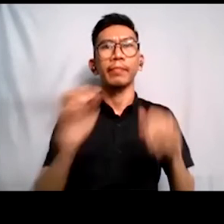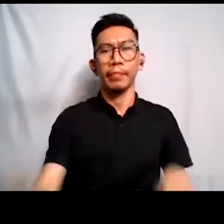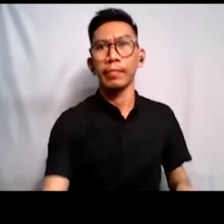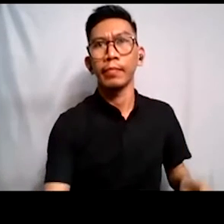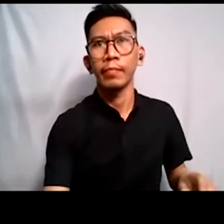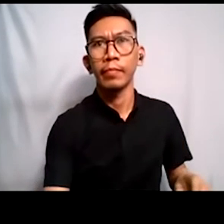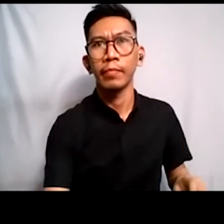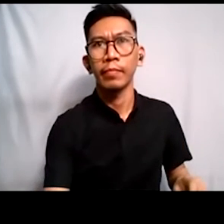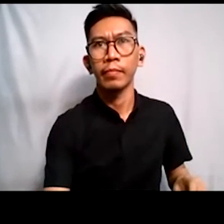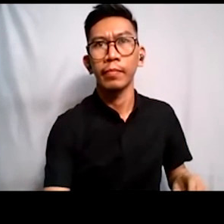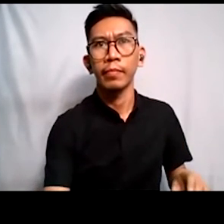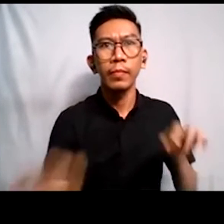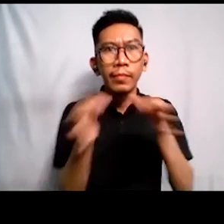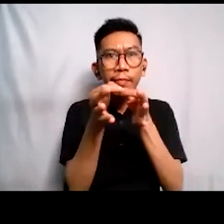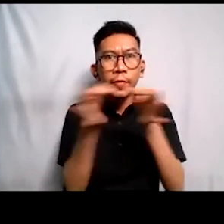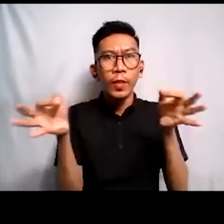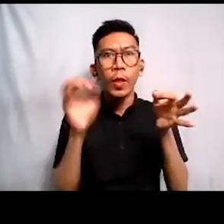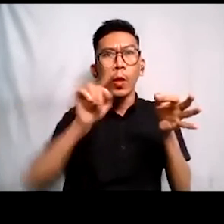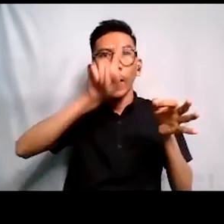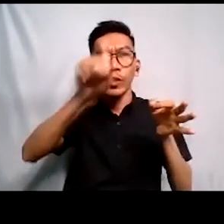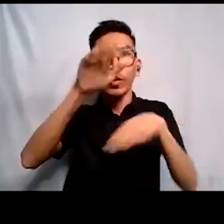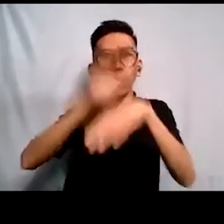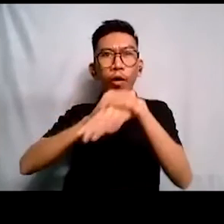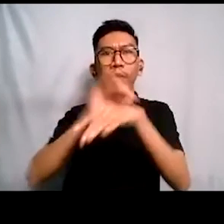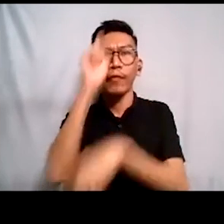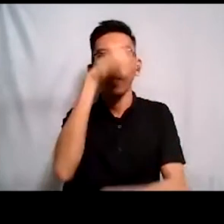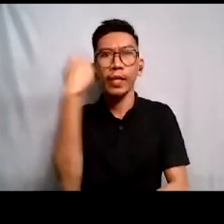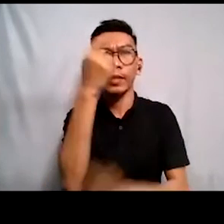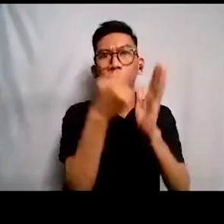at the bottom of the sentence.